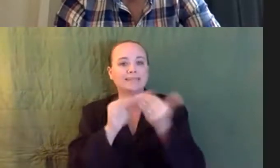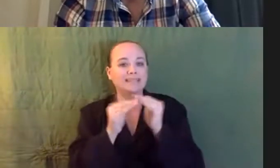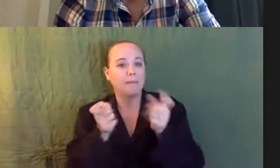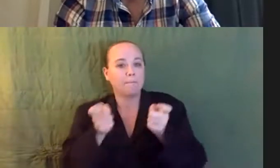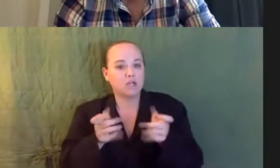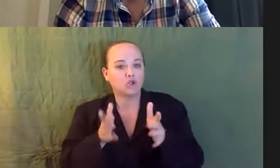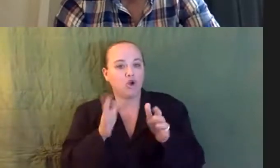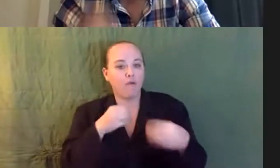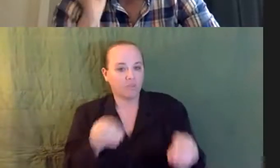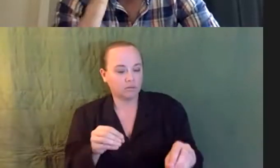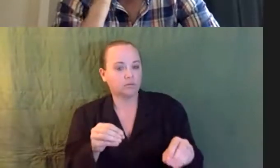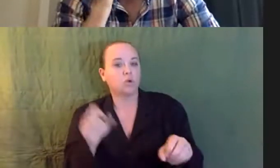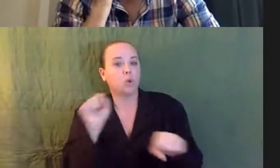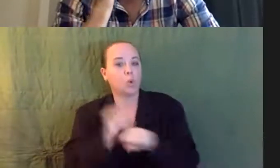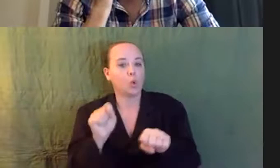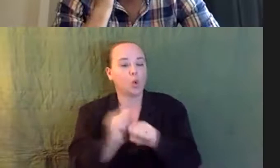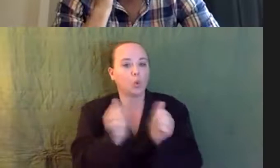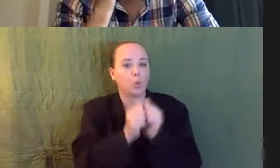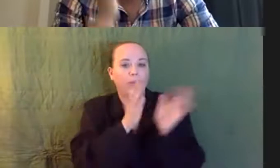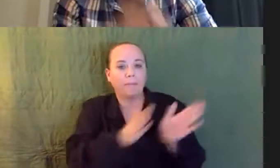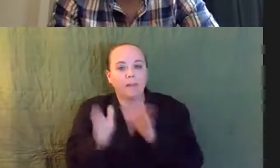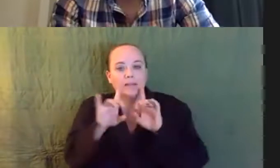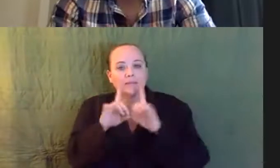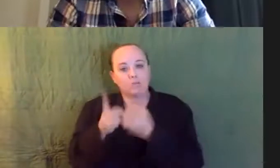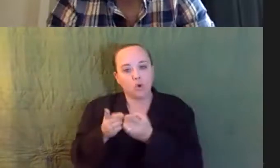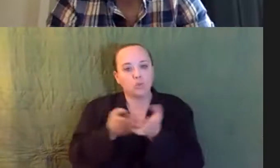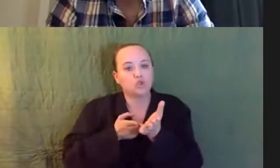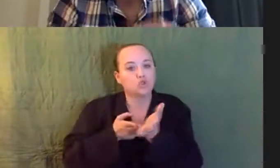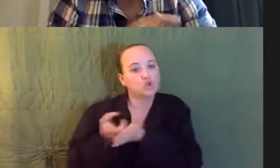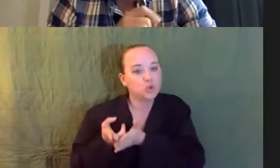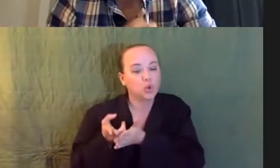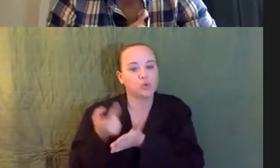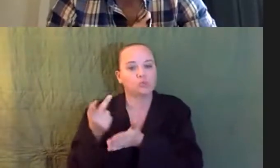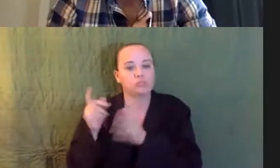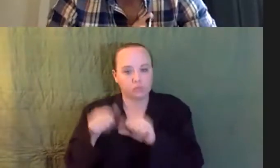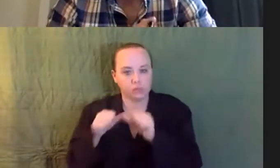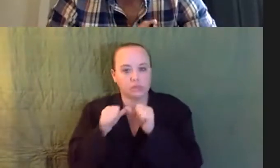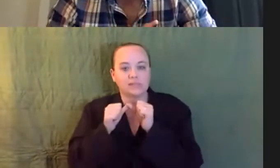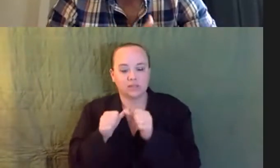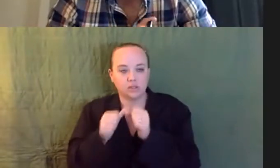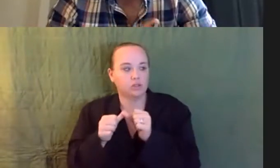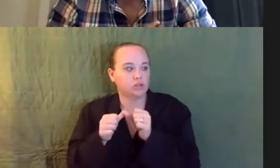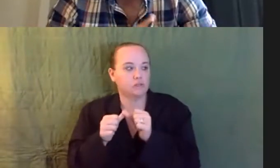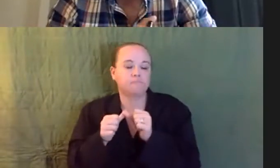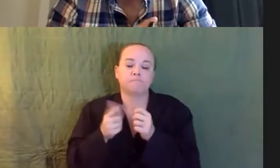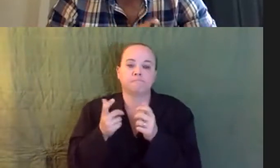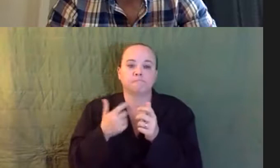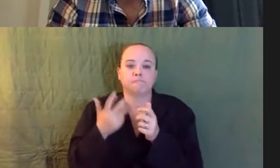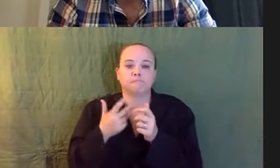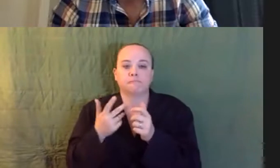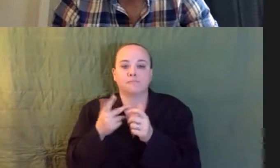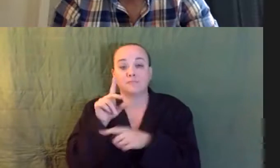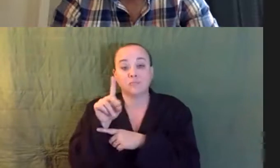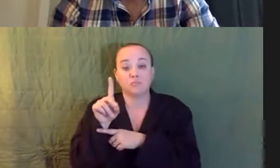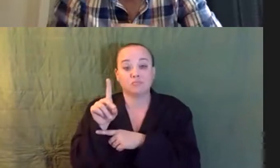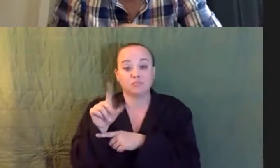office and work with the planning department to make sure that we continue to put